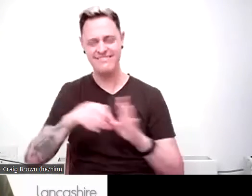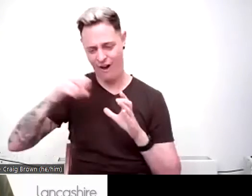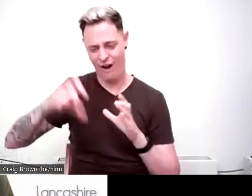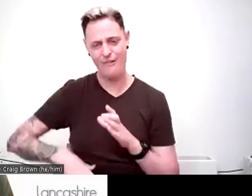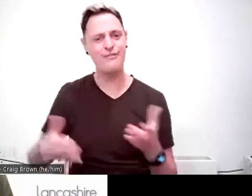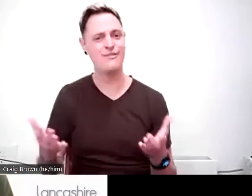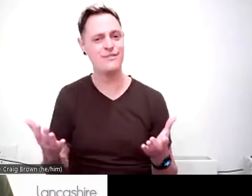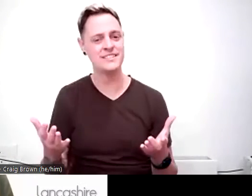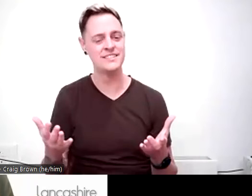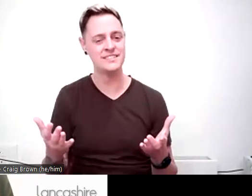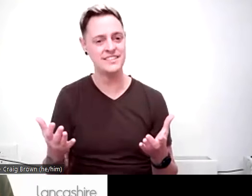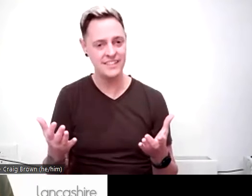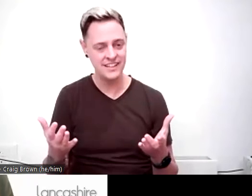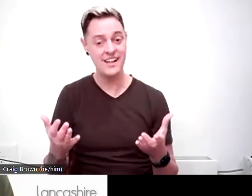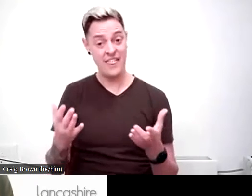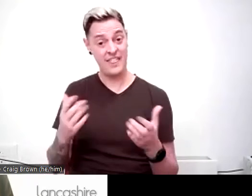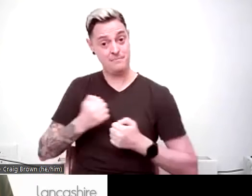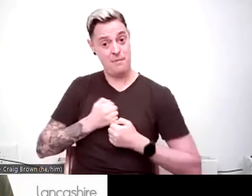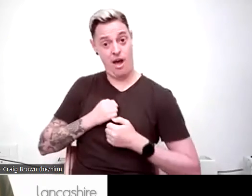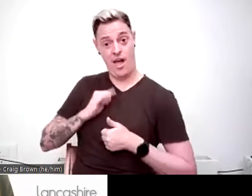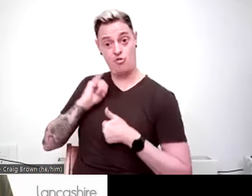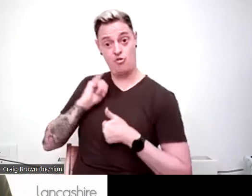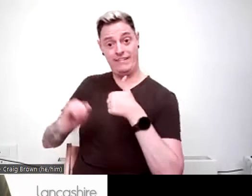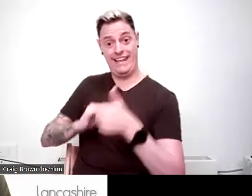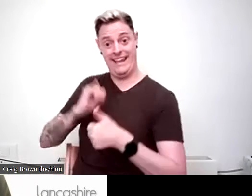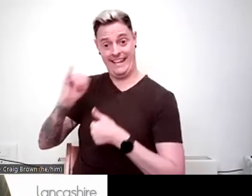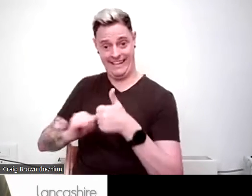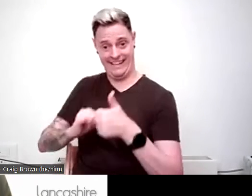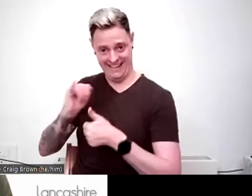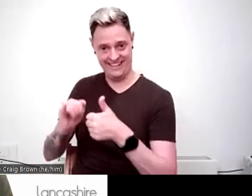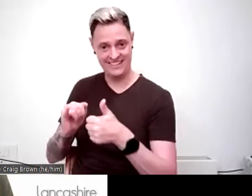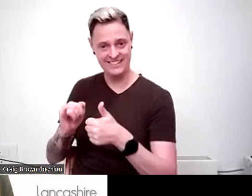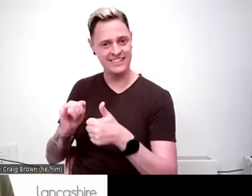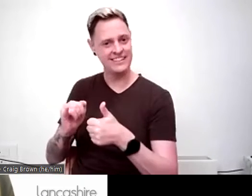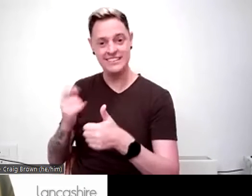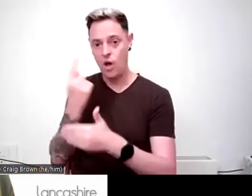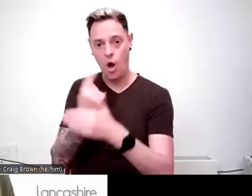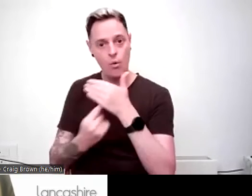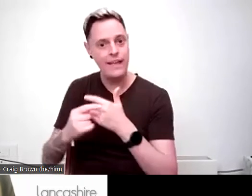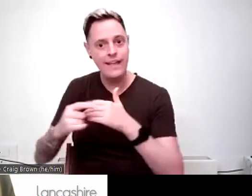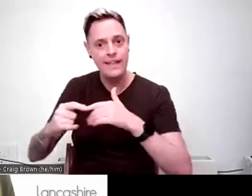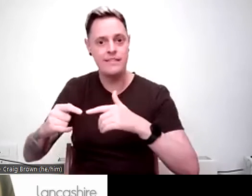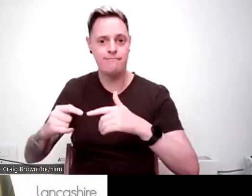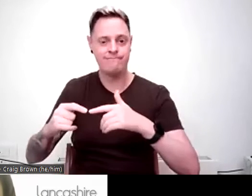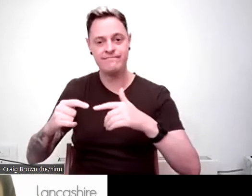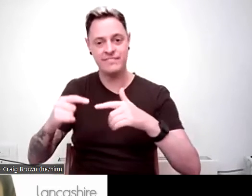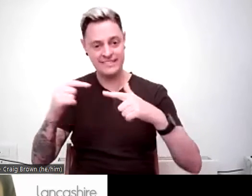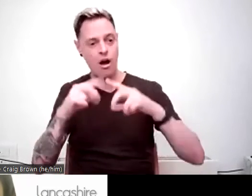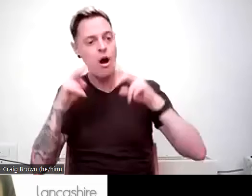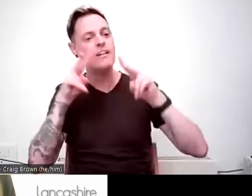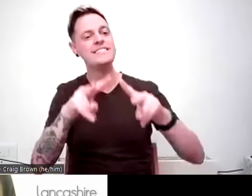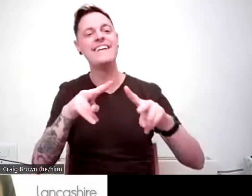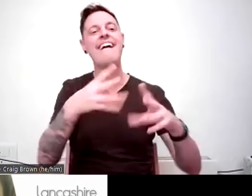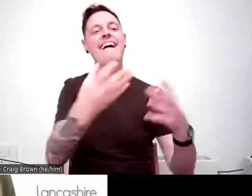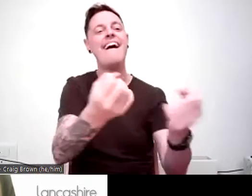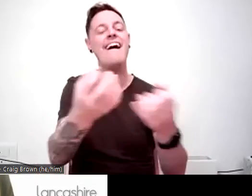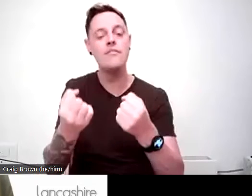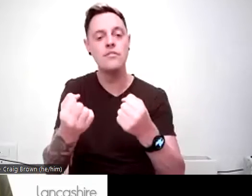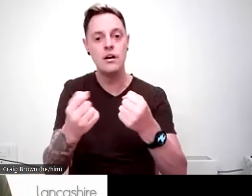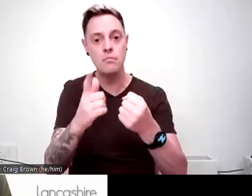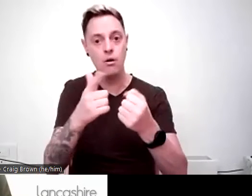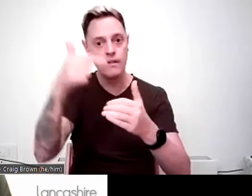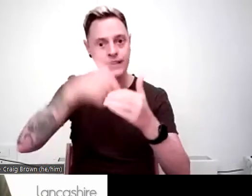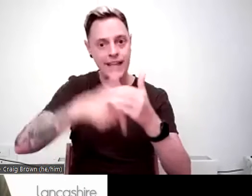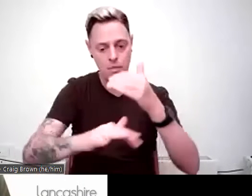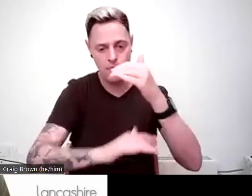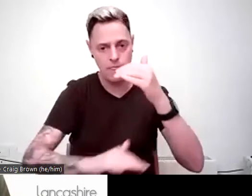a lot more than that. It's a lot more than what we're seeing on the surface. So, you know, you see these workshops that are around divine feminine, but